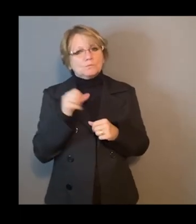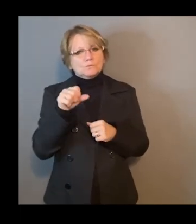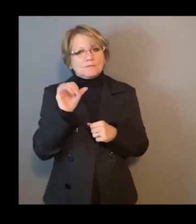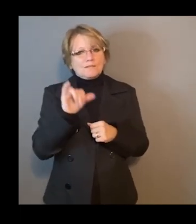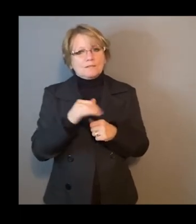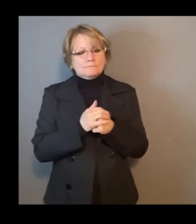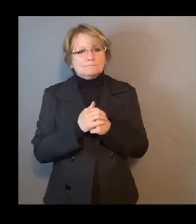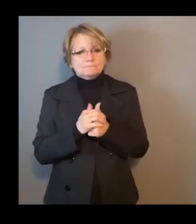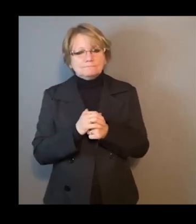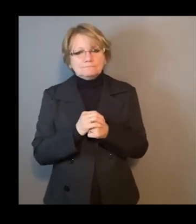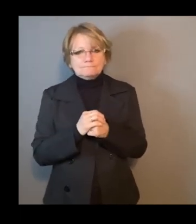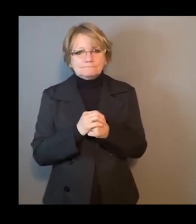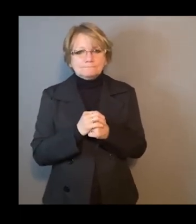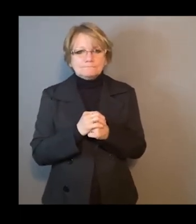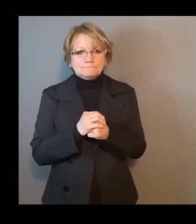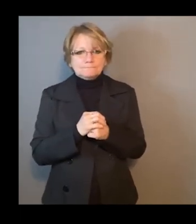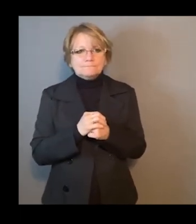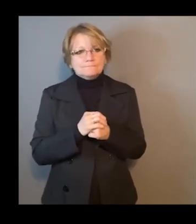as of now,